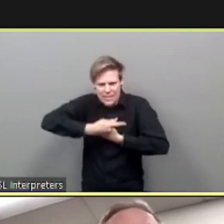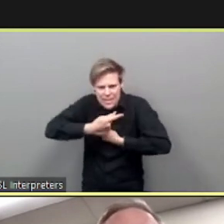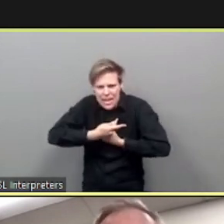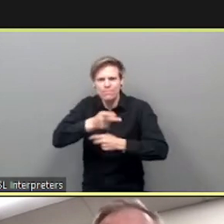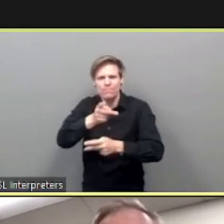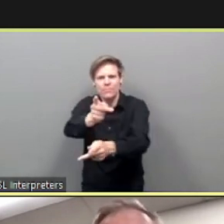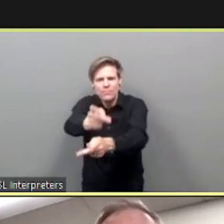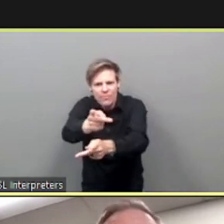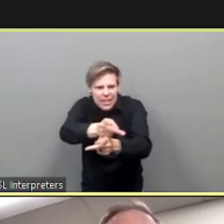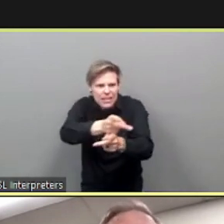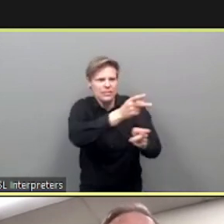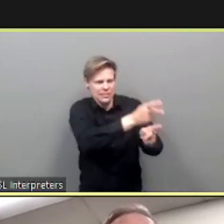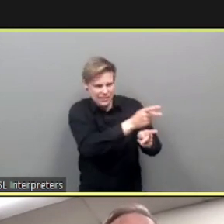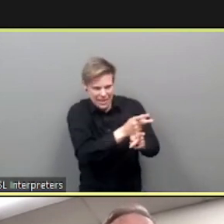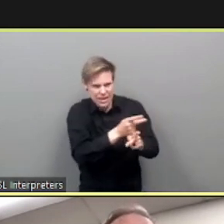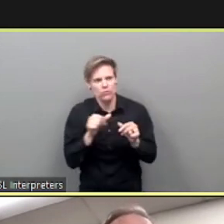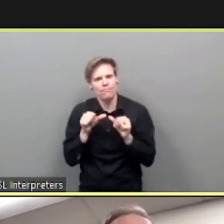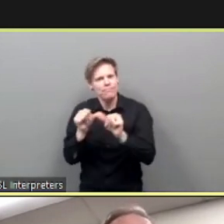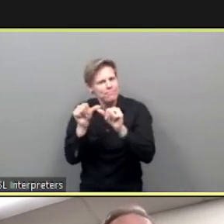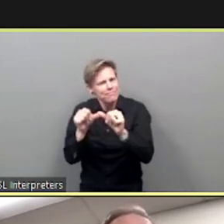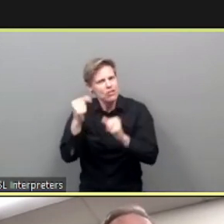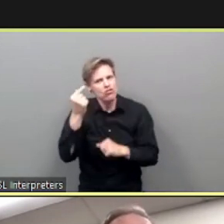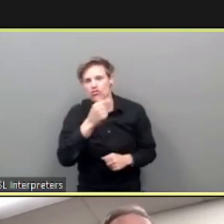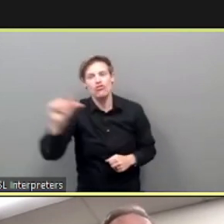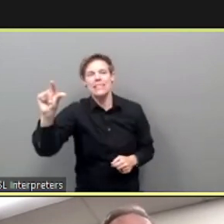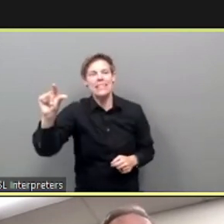green is very, very good.